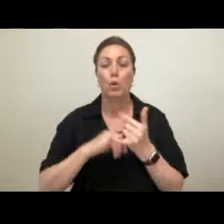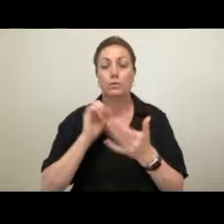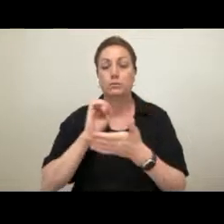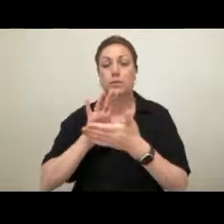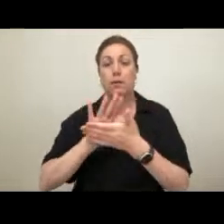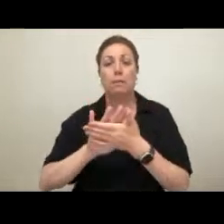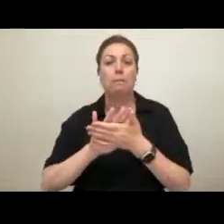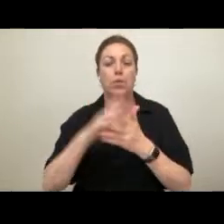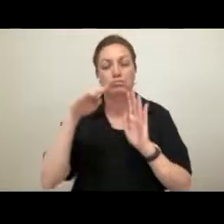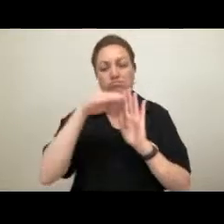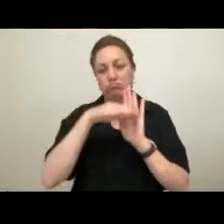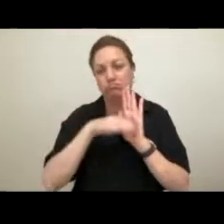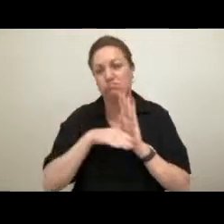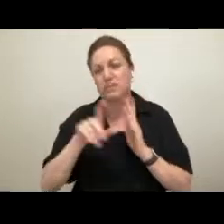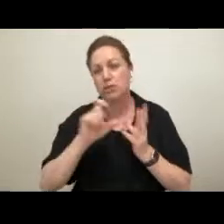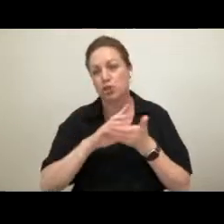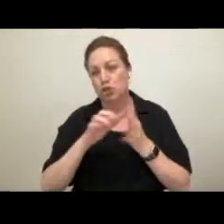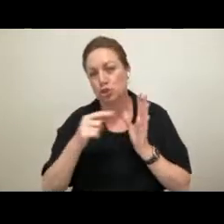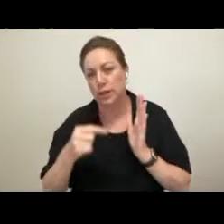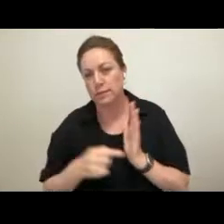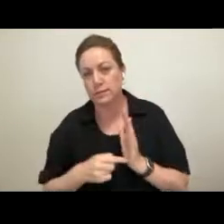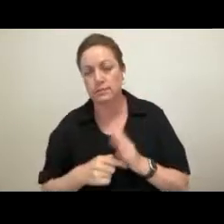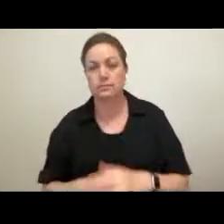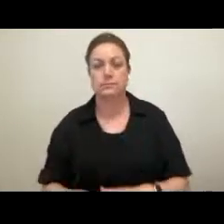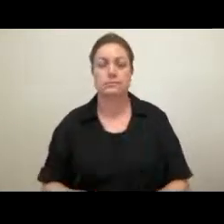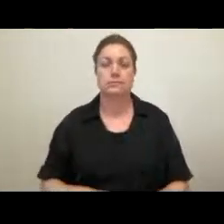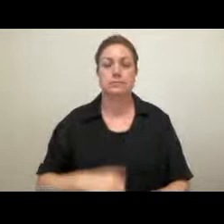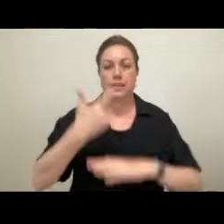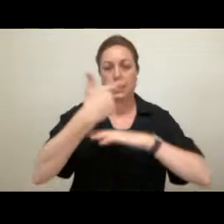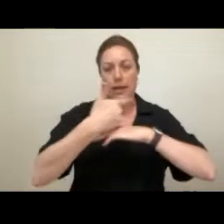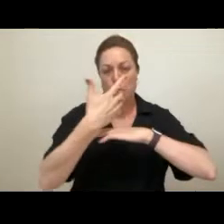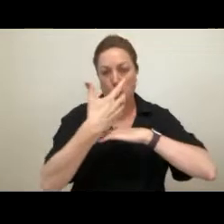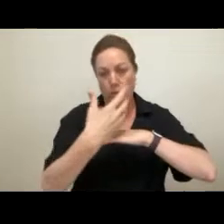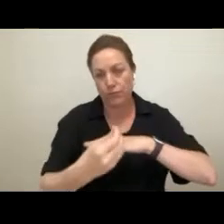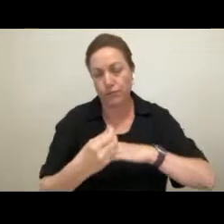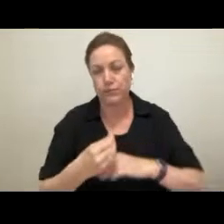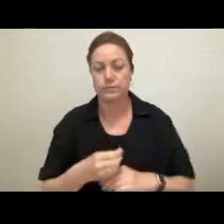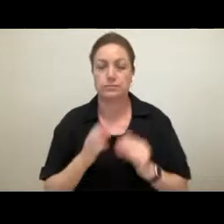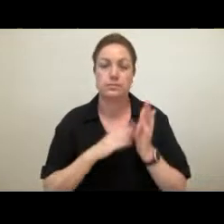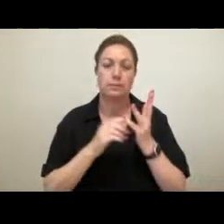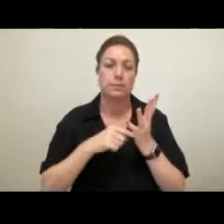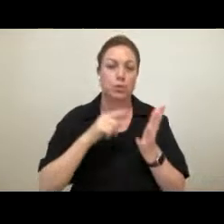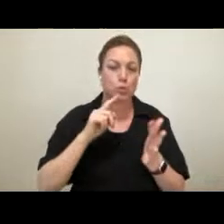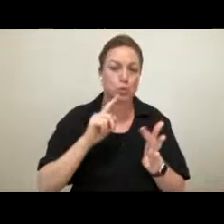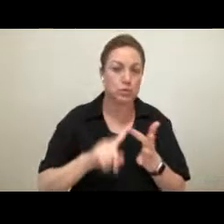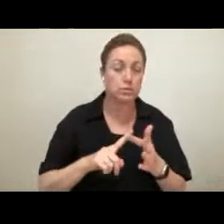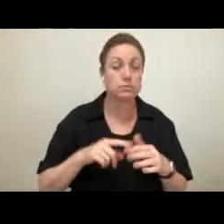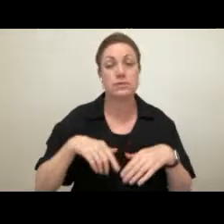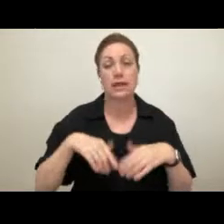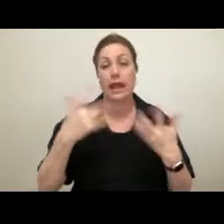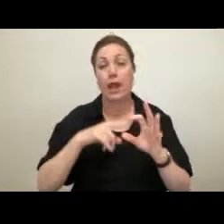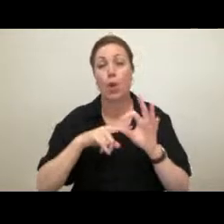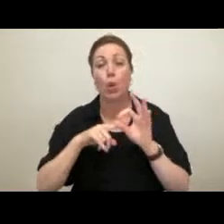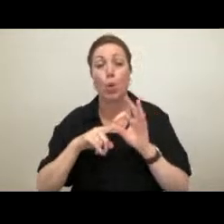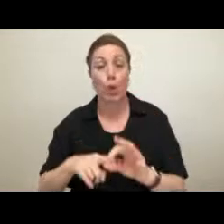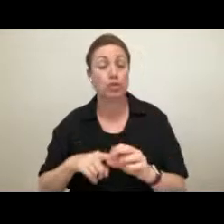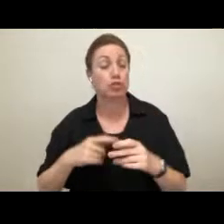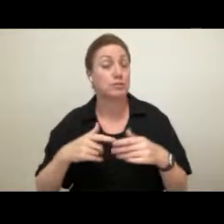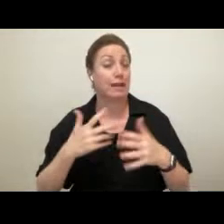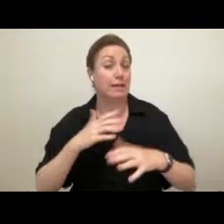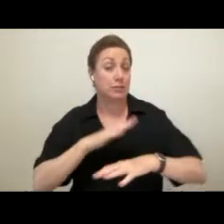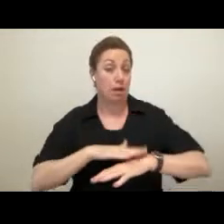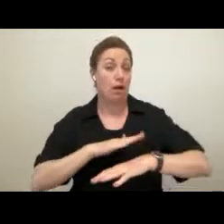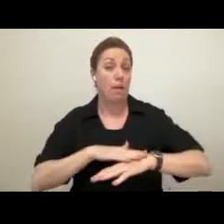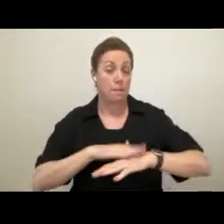View everyone, and if you'd like to ask a question, you're free to do that at any time, and we'll be answering